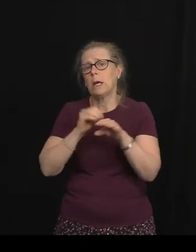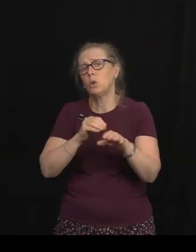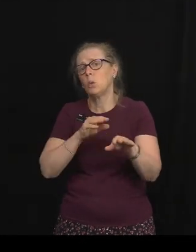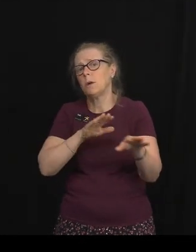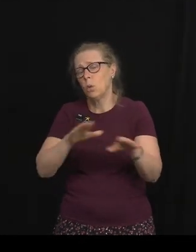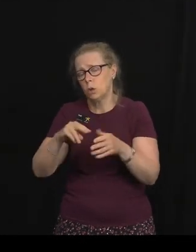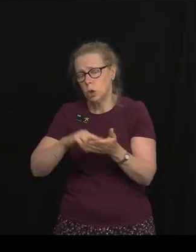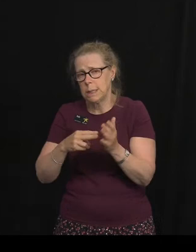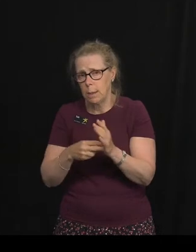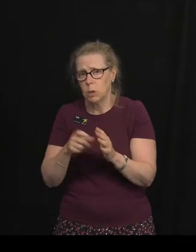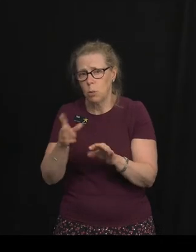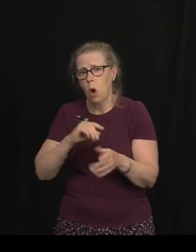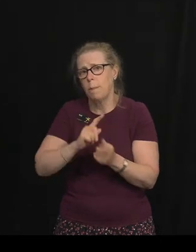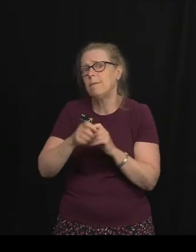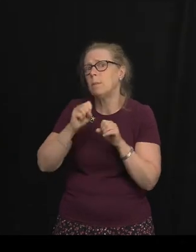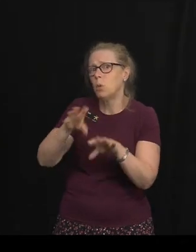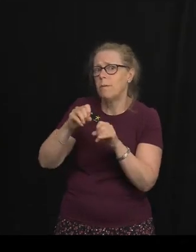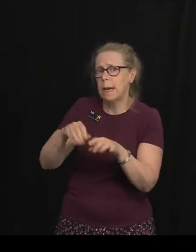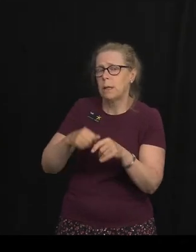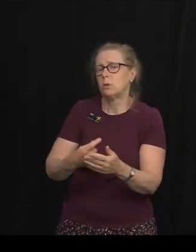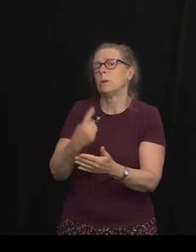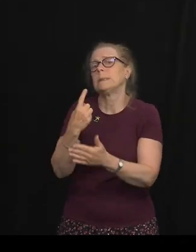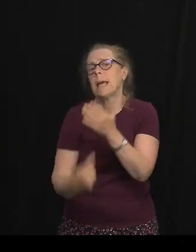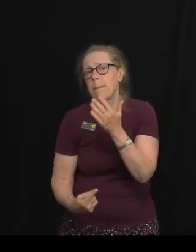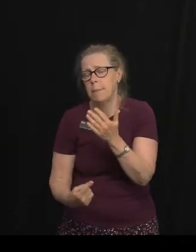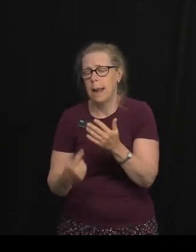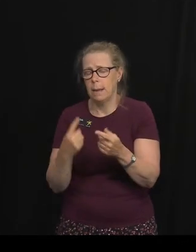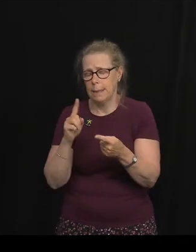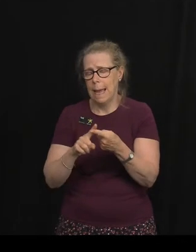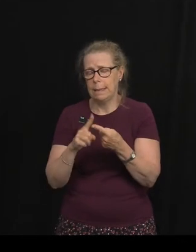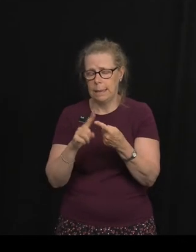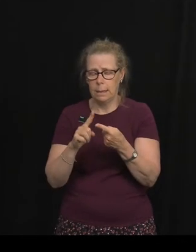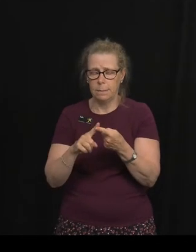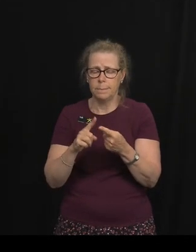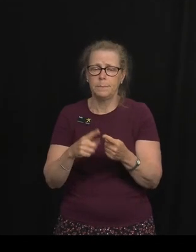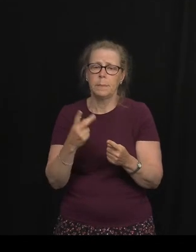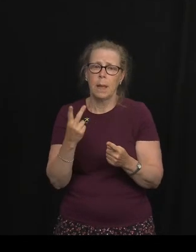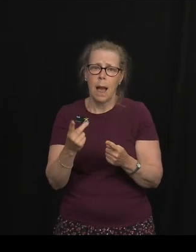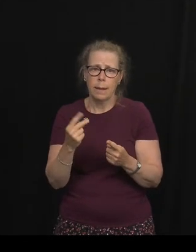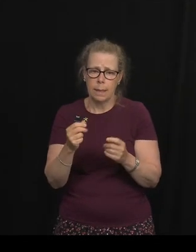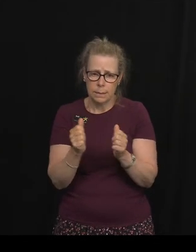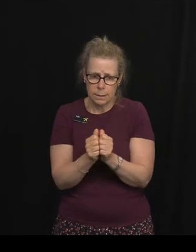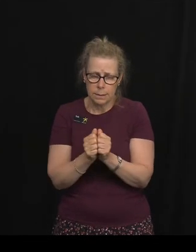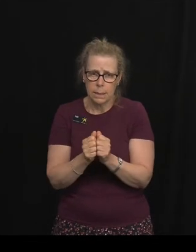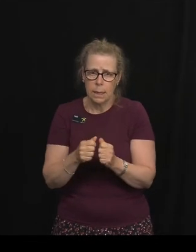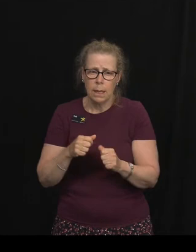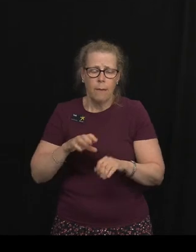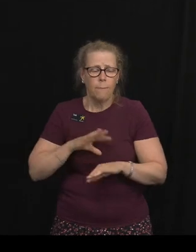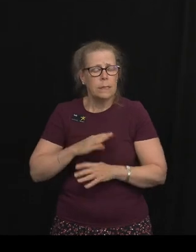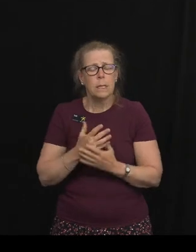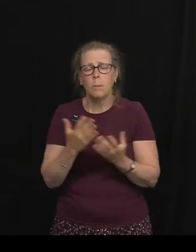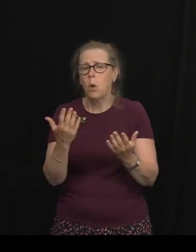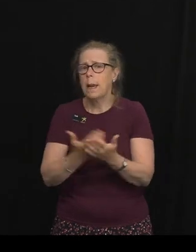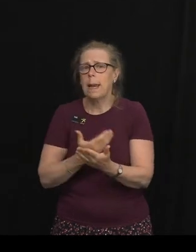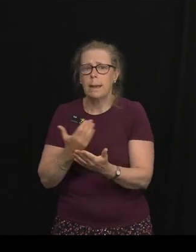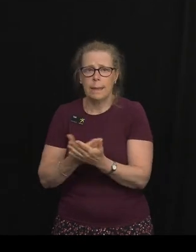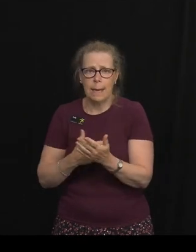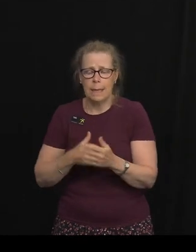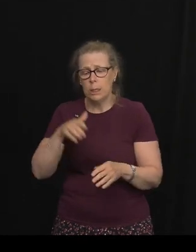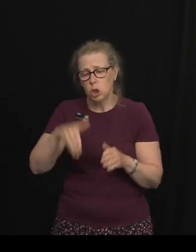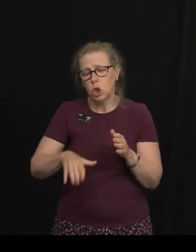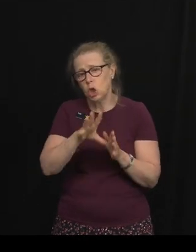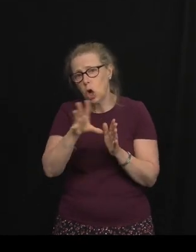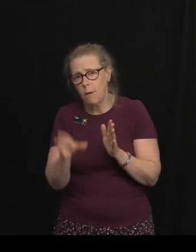already existing public health problems. This is one. The other thing is that not so many countries, for example, in sub-Saharan Africa, had